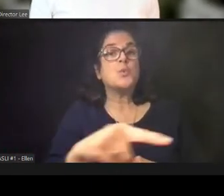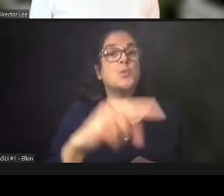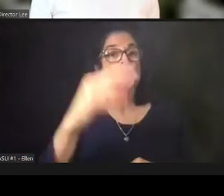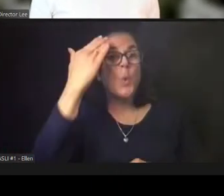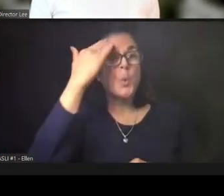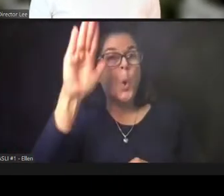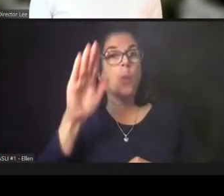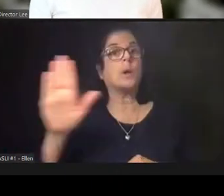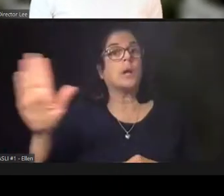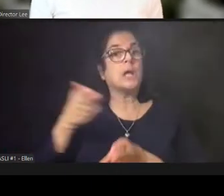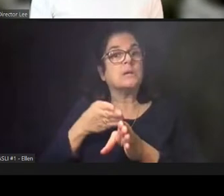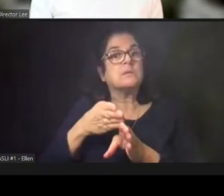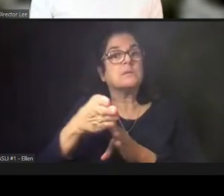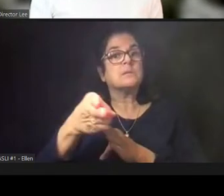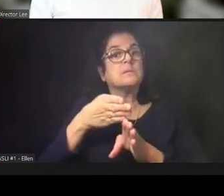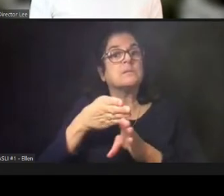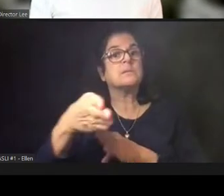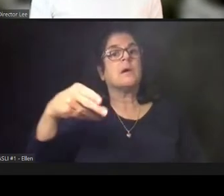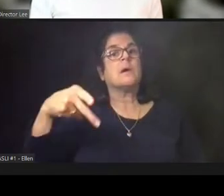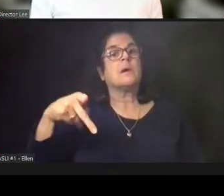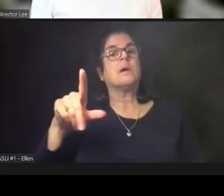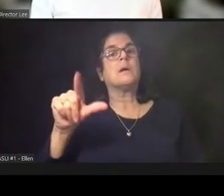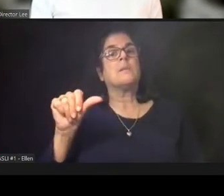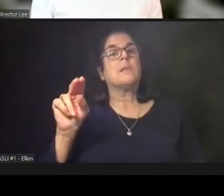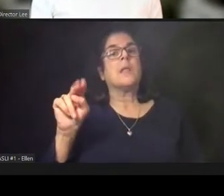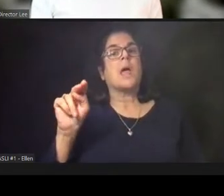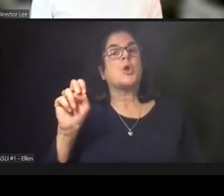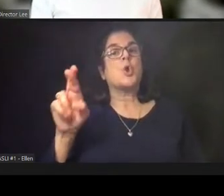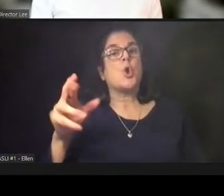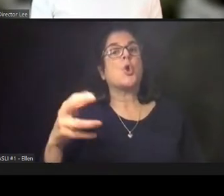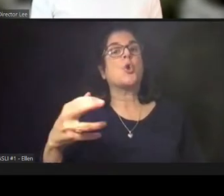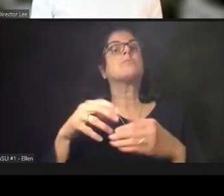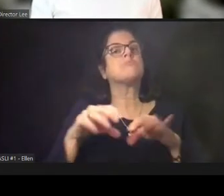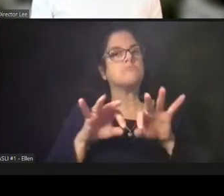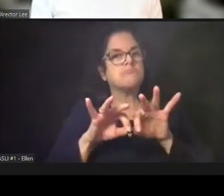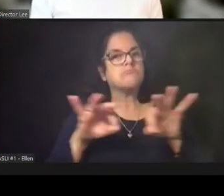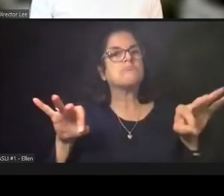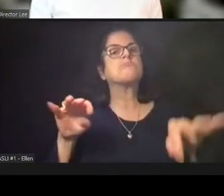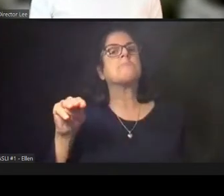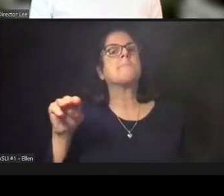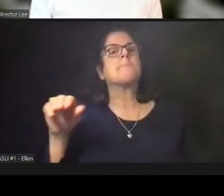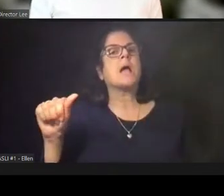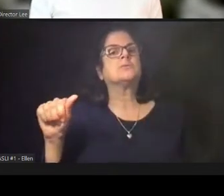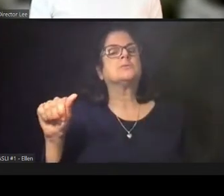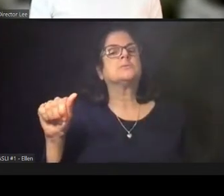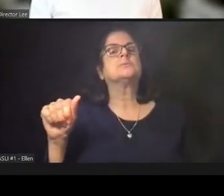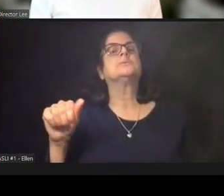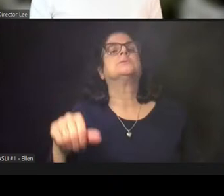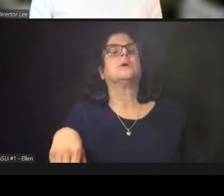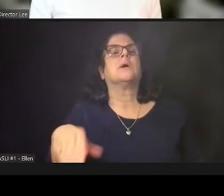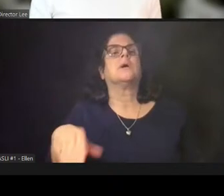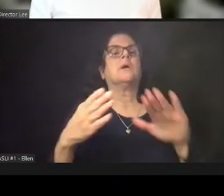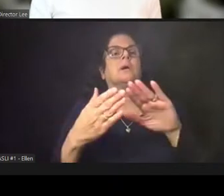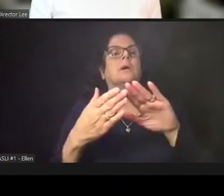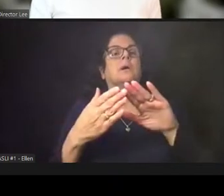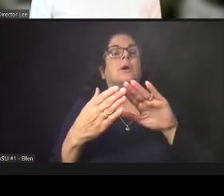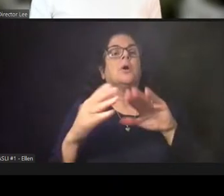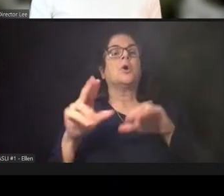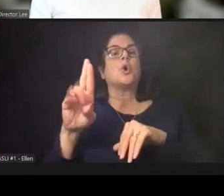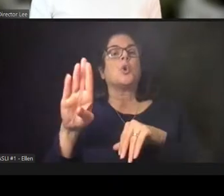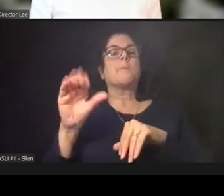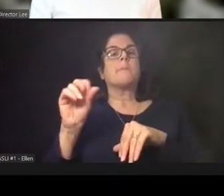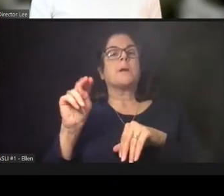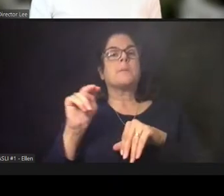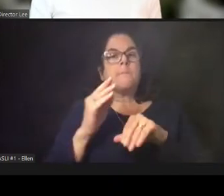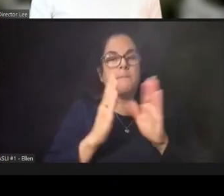planner by academic training, having earned a master's degree in urban planning and policy from the University of Illinois at Chicago's